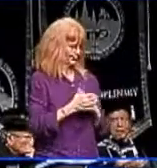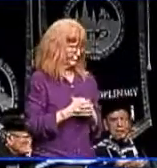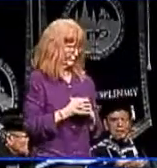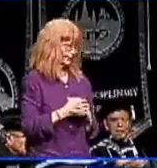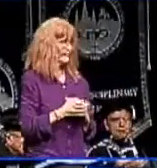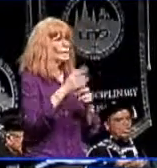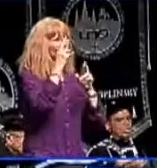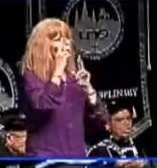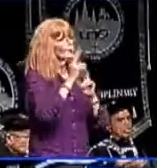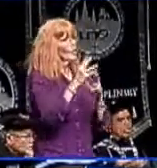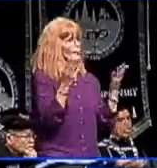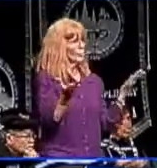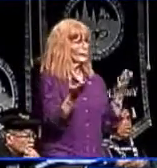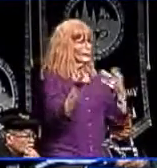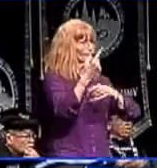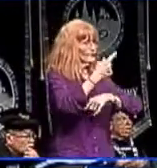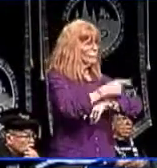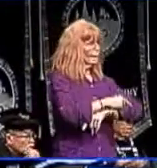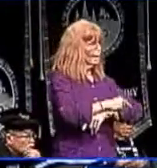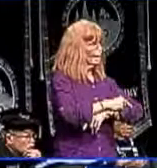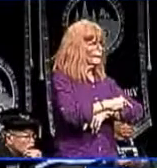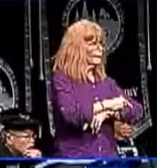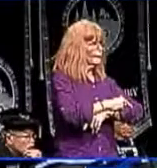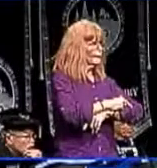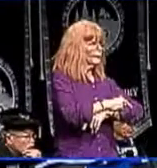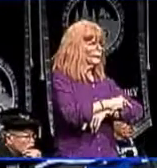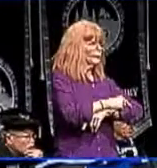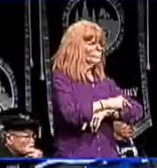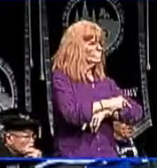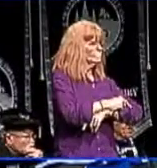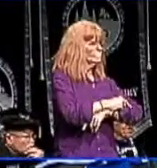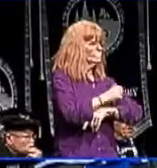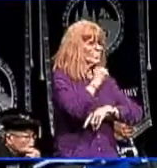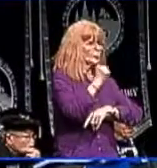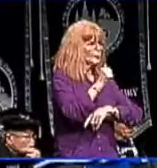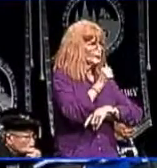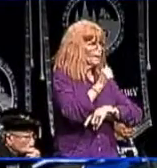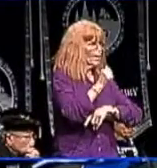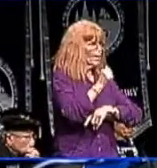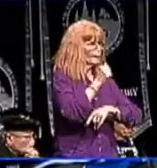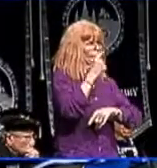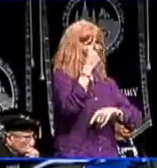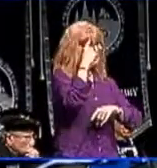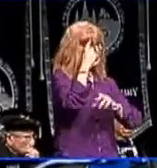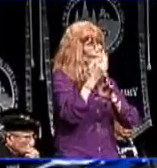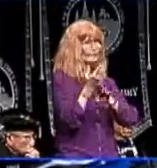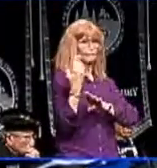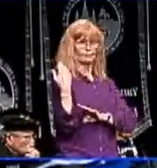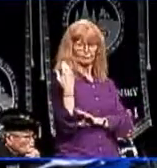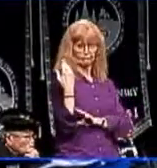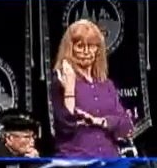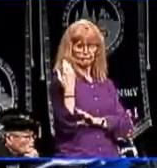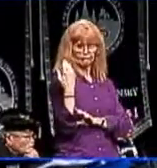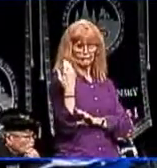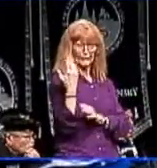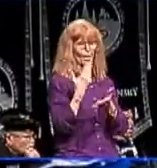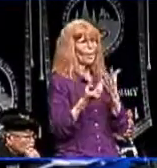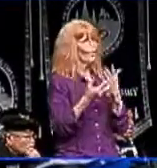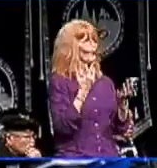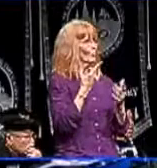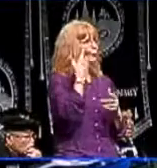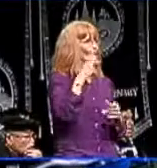the honor of being here today is not simply to reminisce about the past, although for those of you